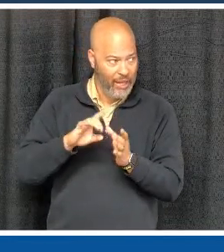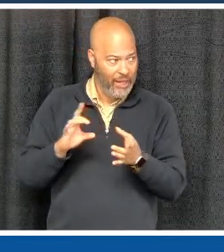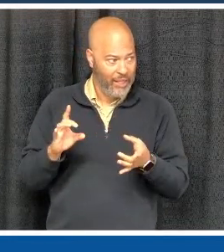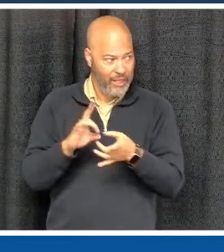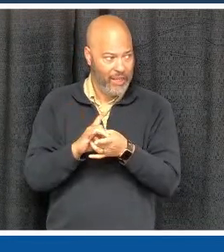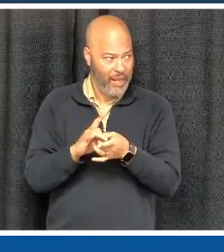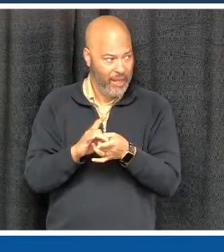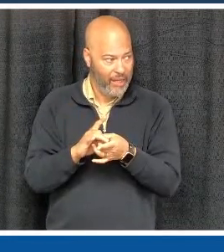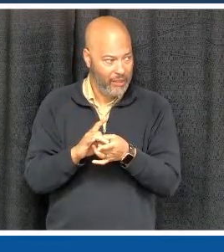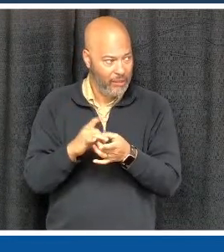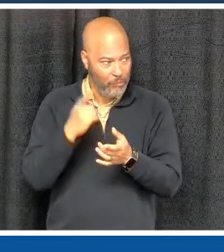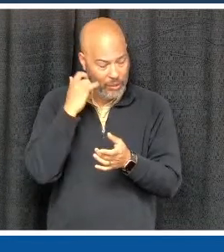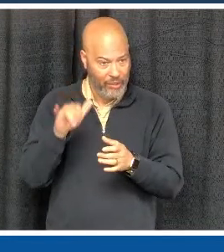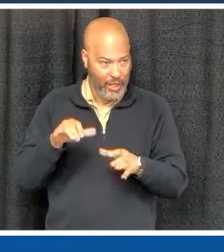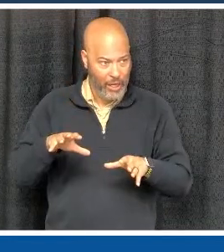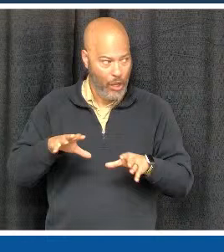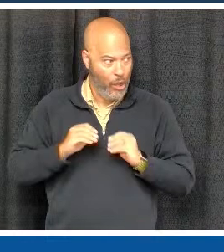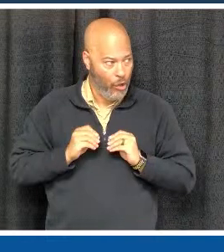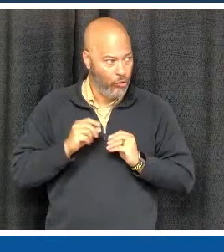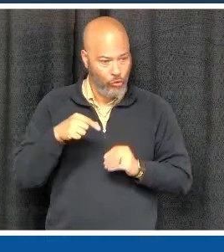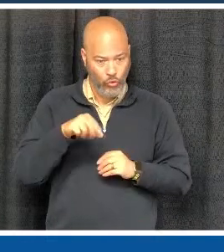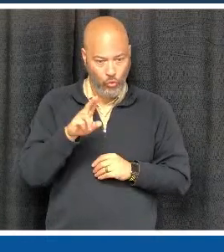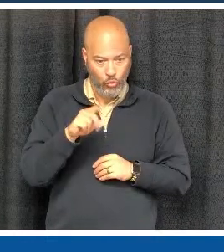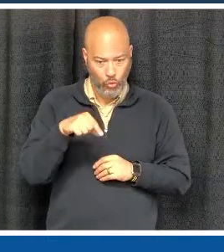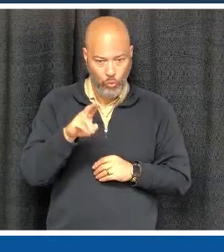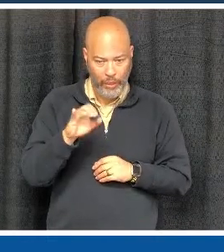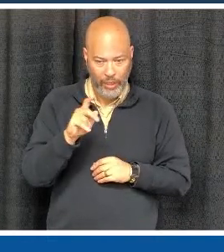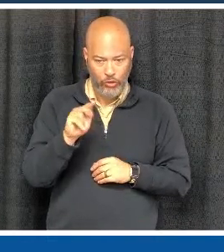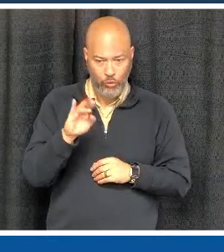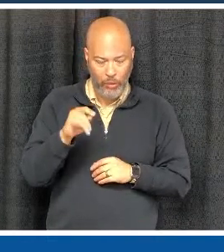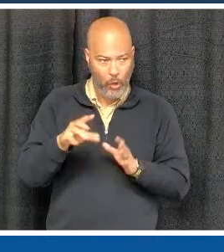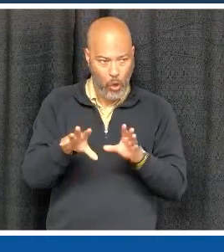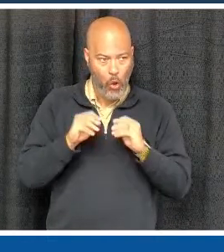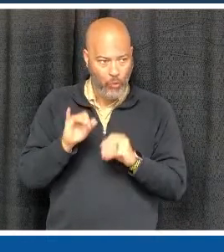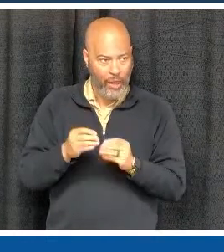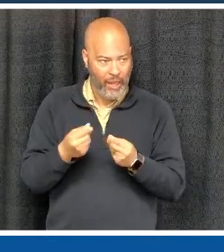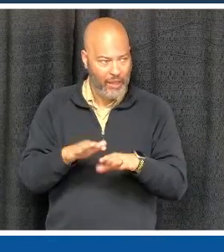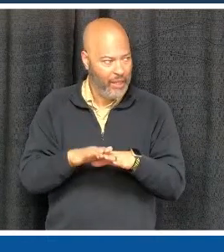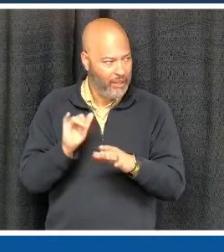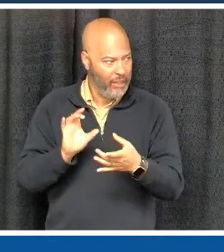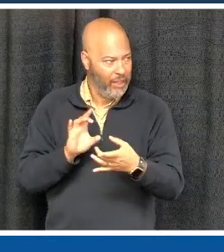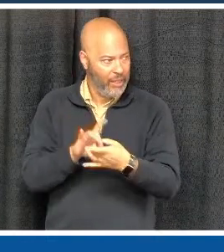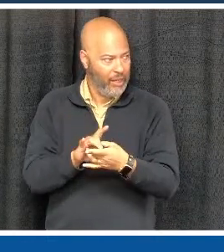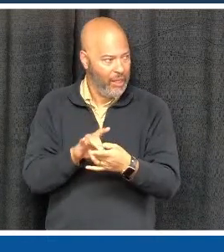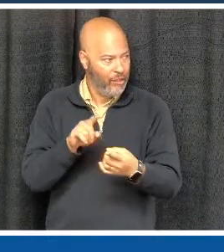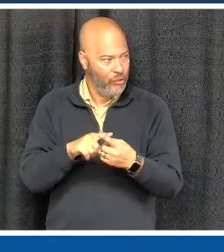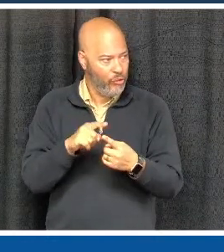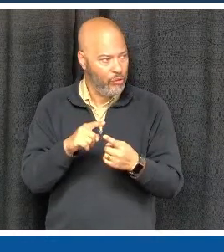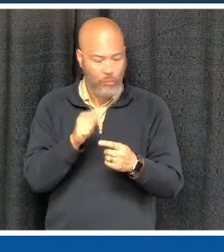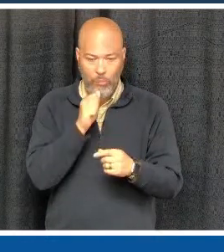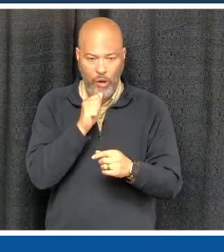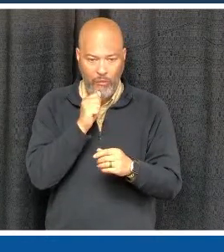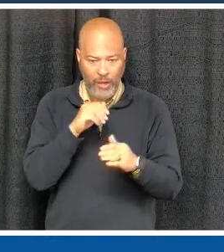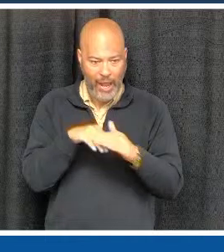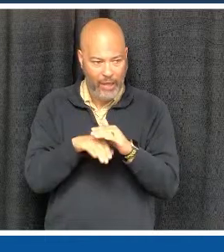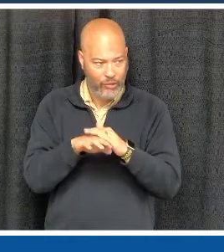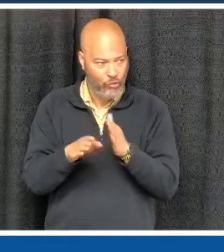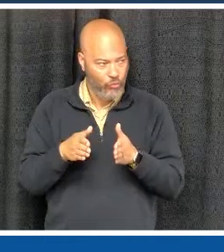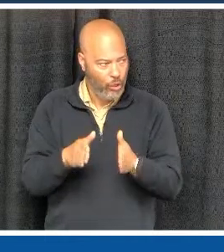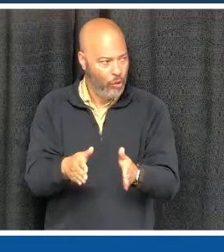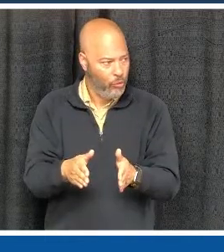how they do own, Quick Trip does own the land currently, but that they connect to the private access road